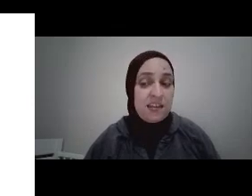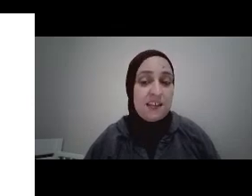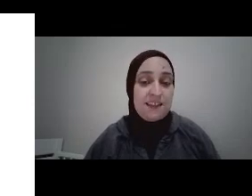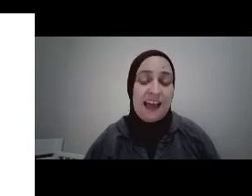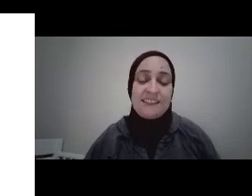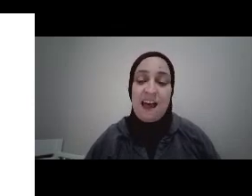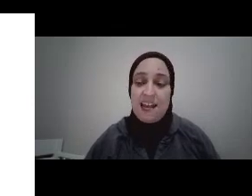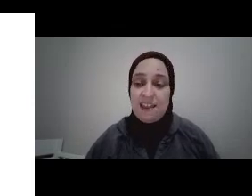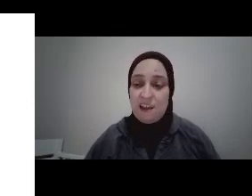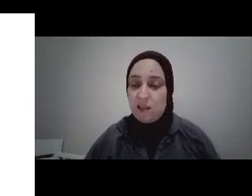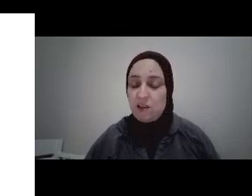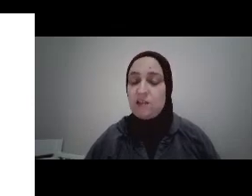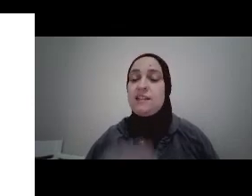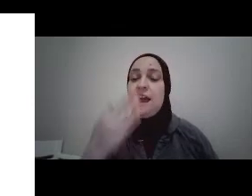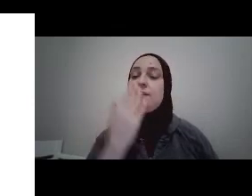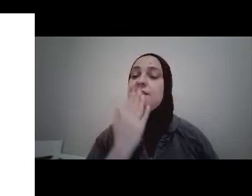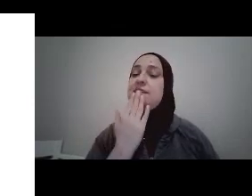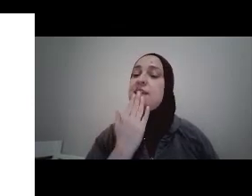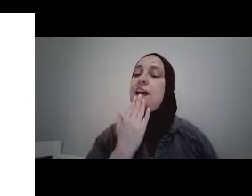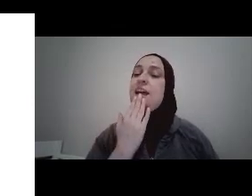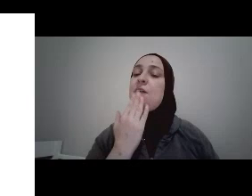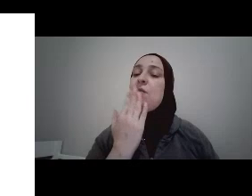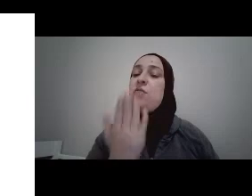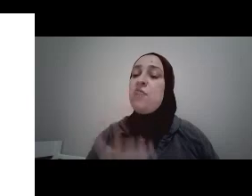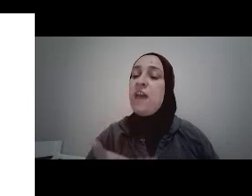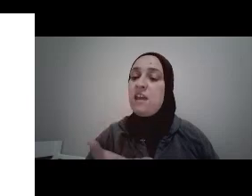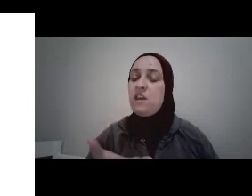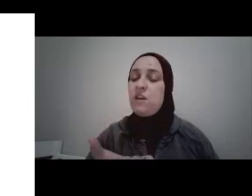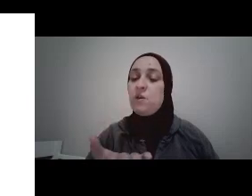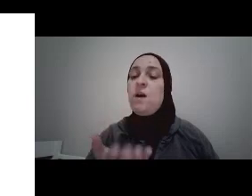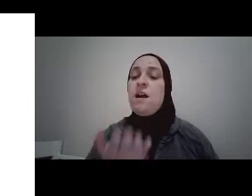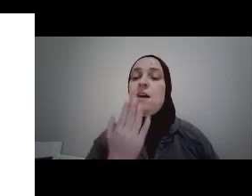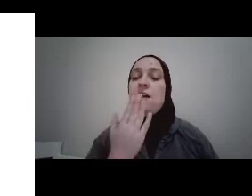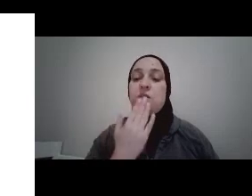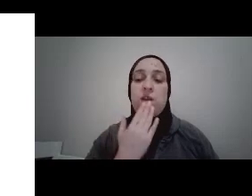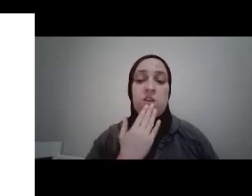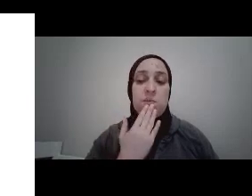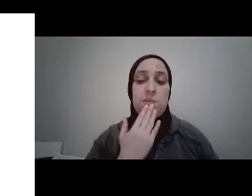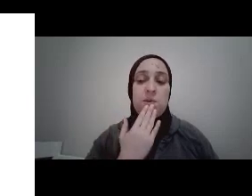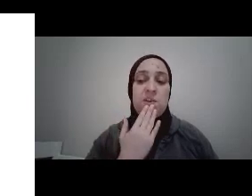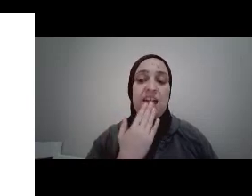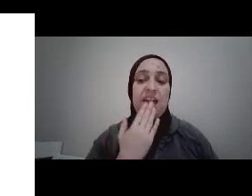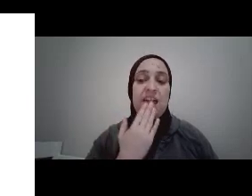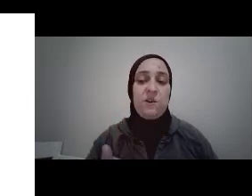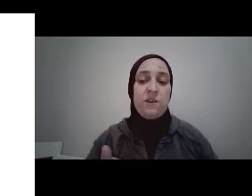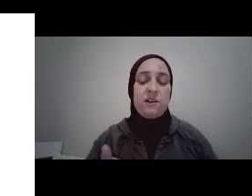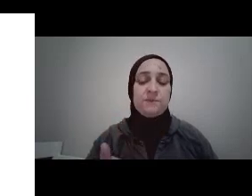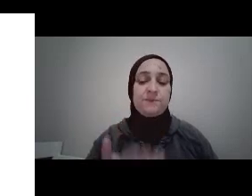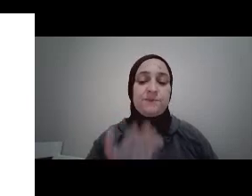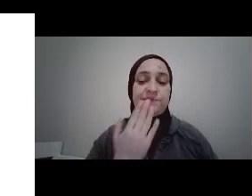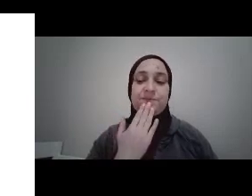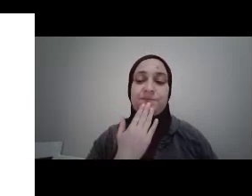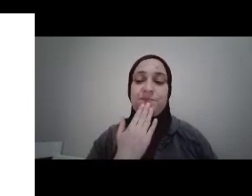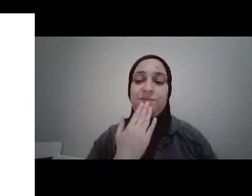going to need that sign that we learned today to say thank you. So can you remember thank you?